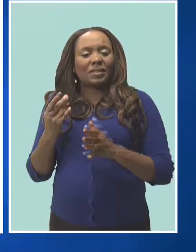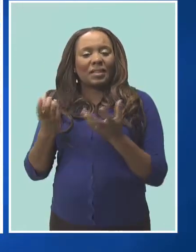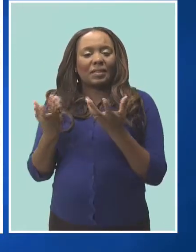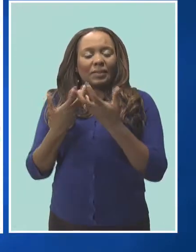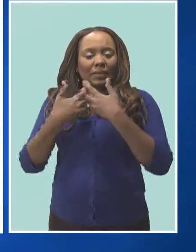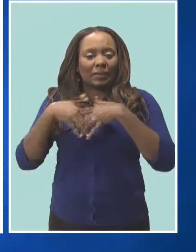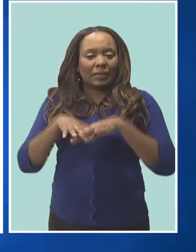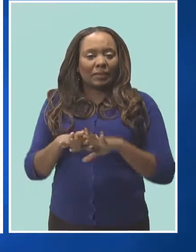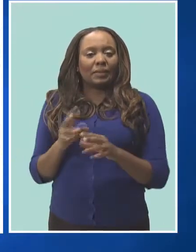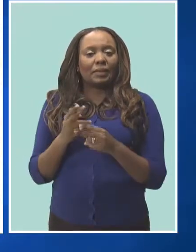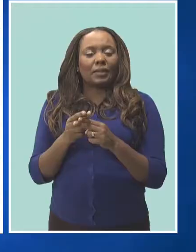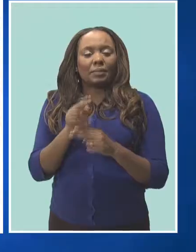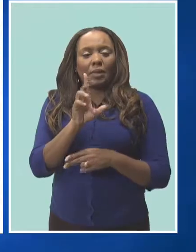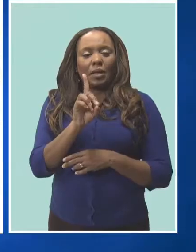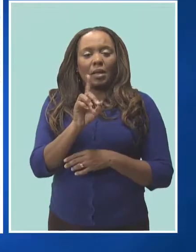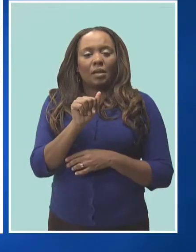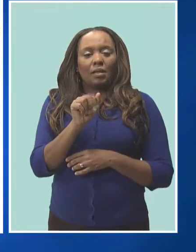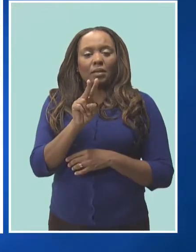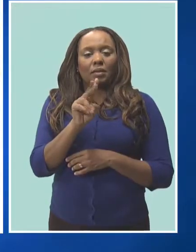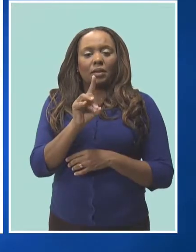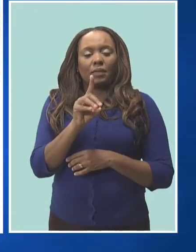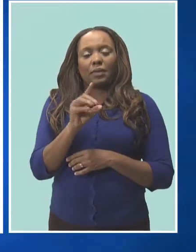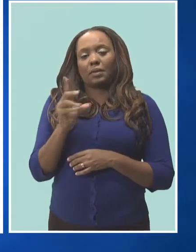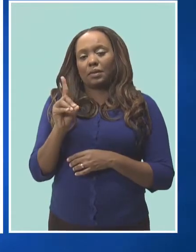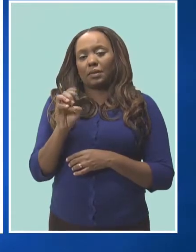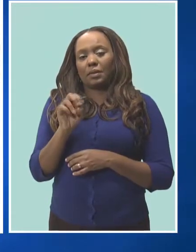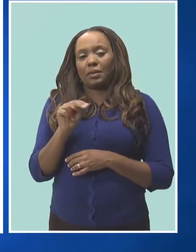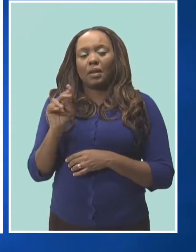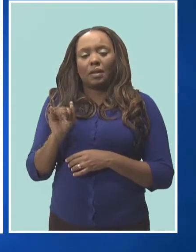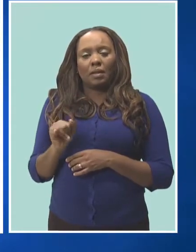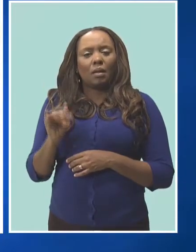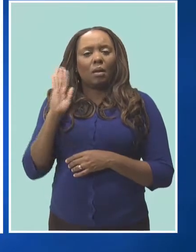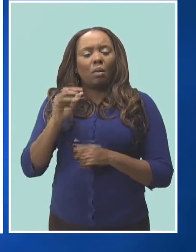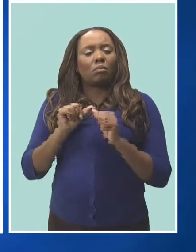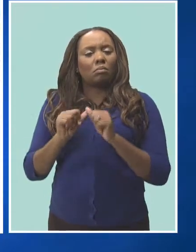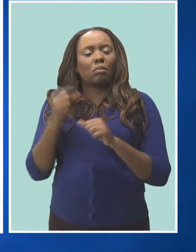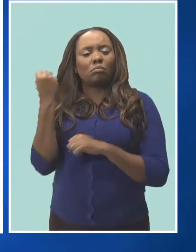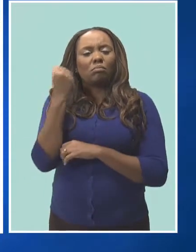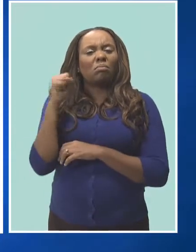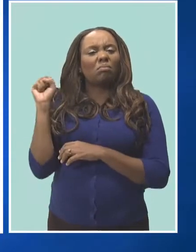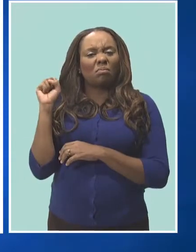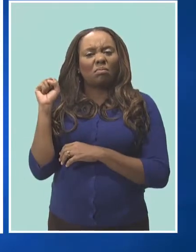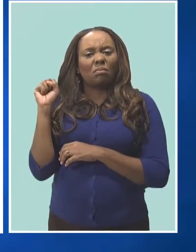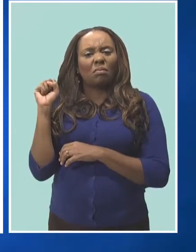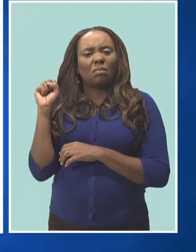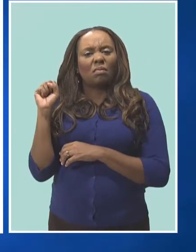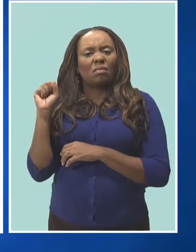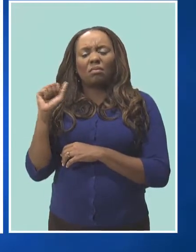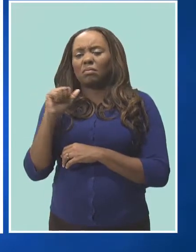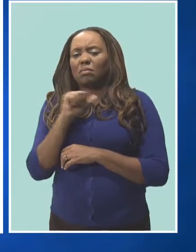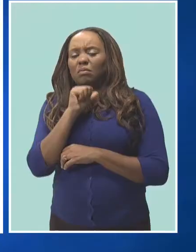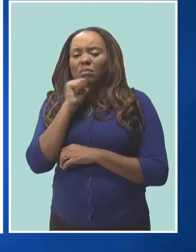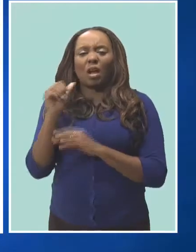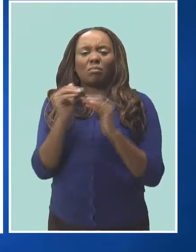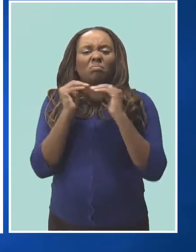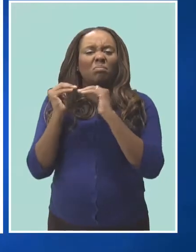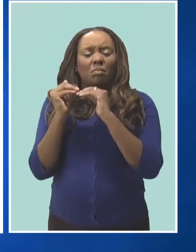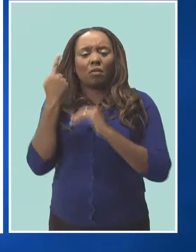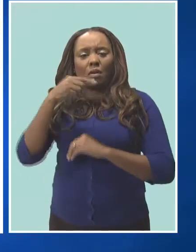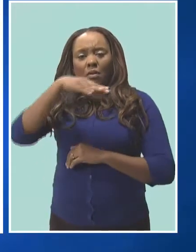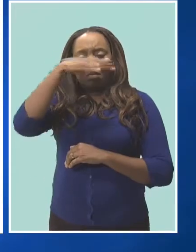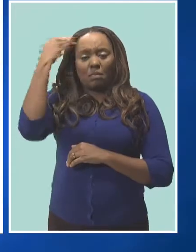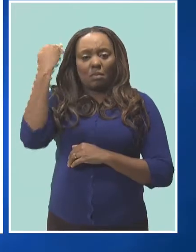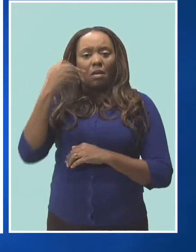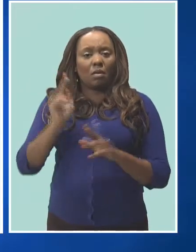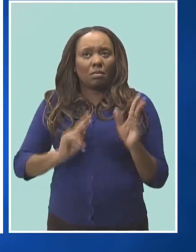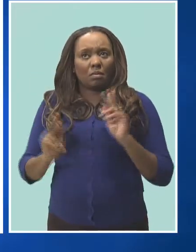Integration, David Denny, says the group will continue to strongly protest what it sees as injustices against black people.